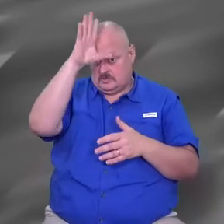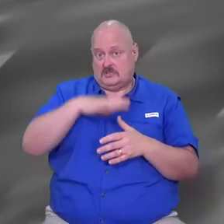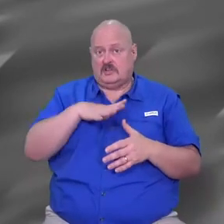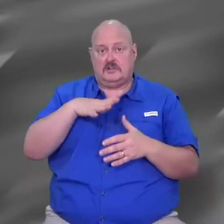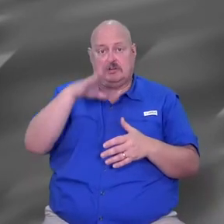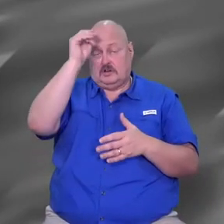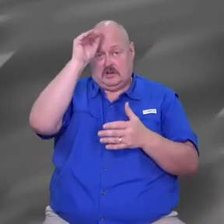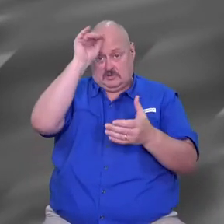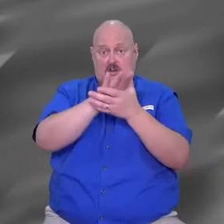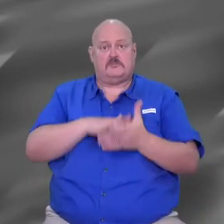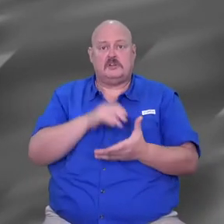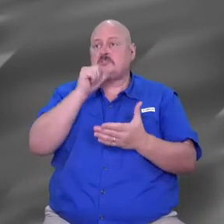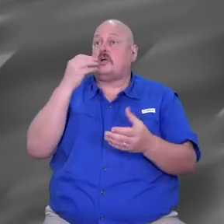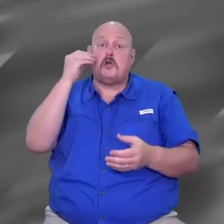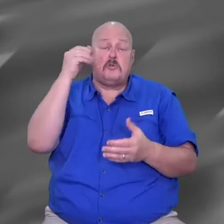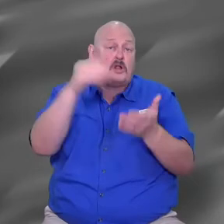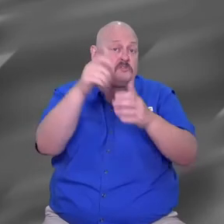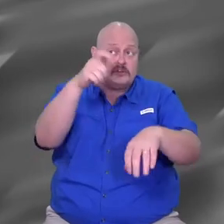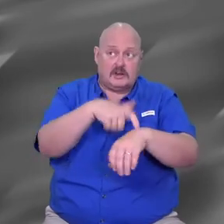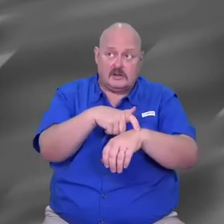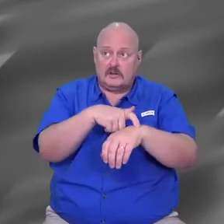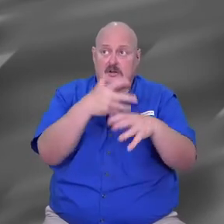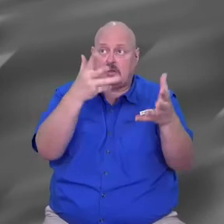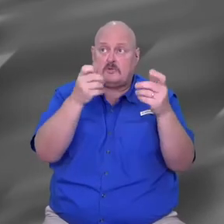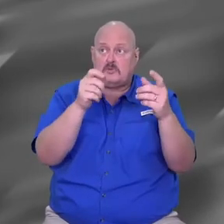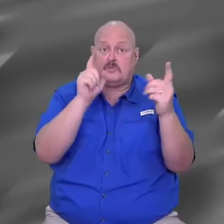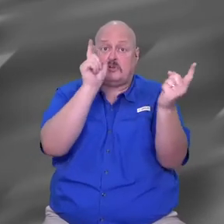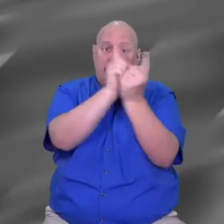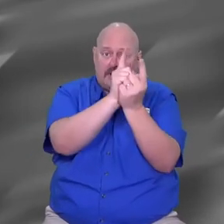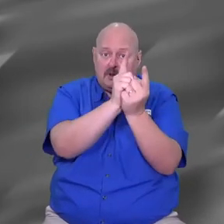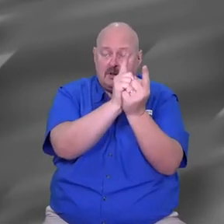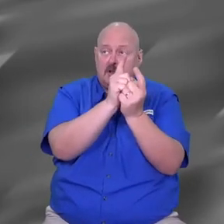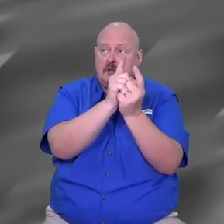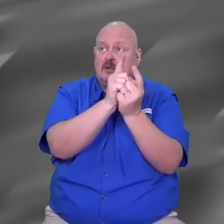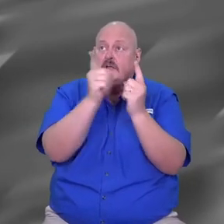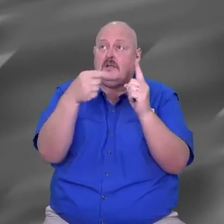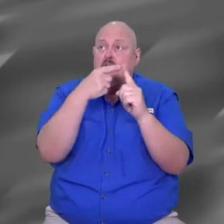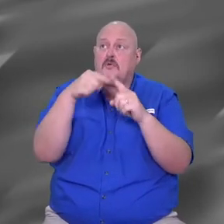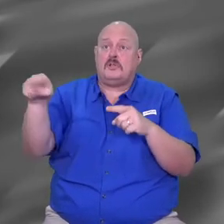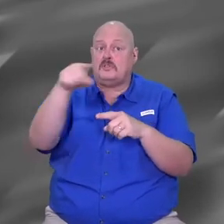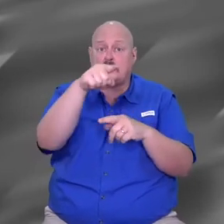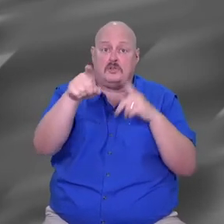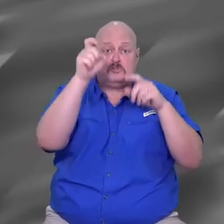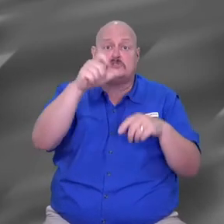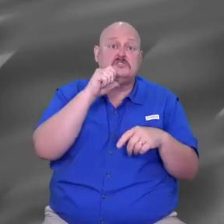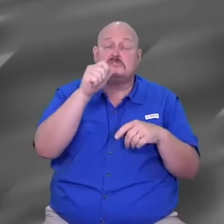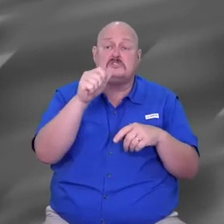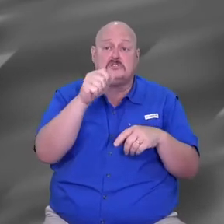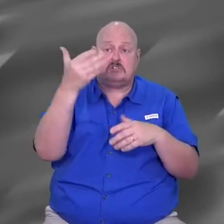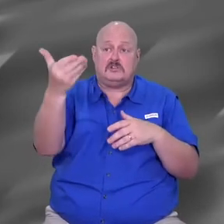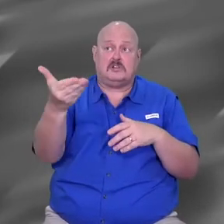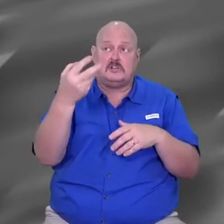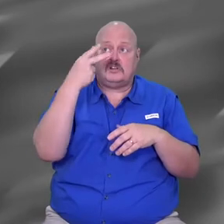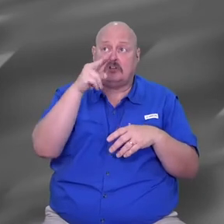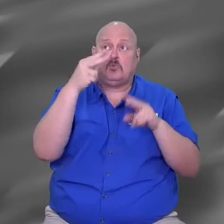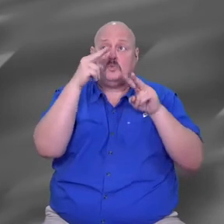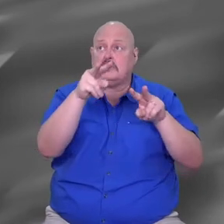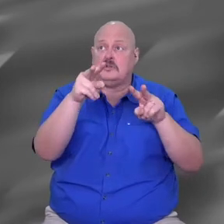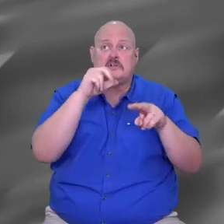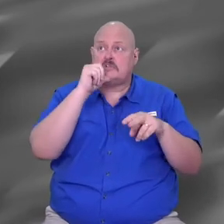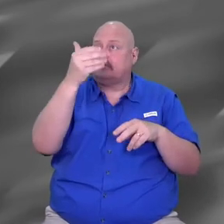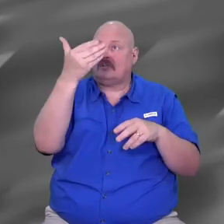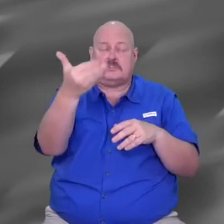home. Oftentimes, they want to meet up, they want to do, when those who should be present observing and watching are